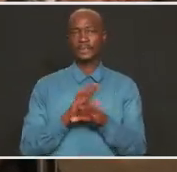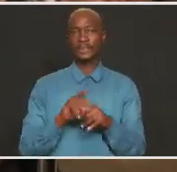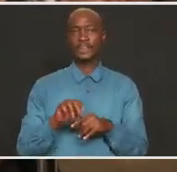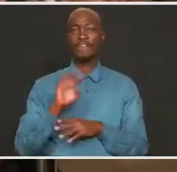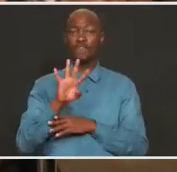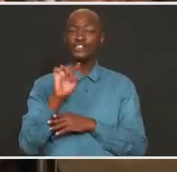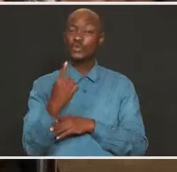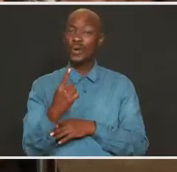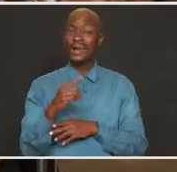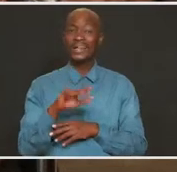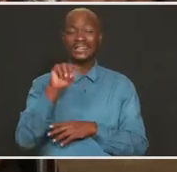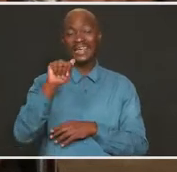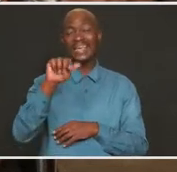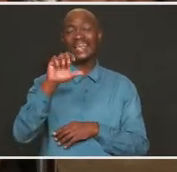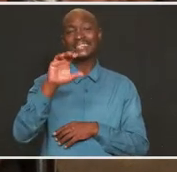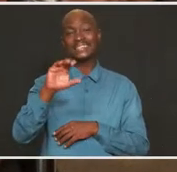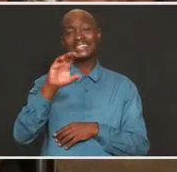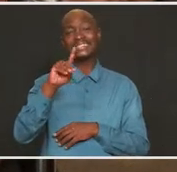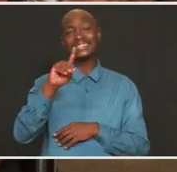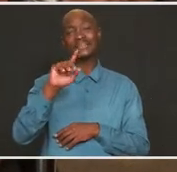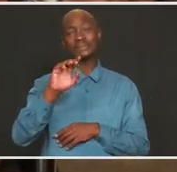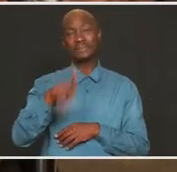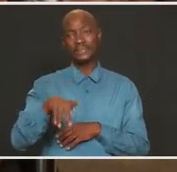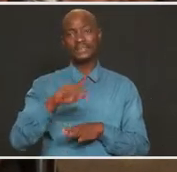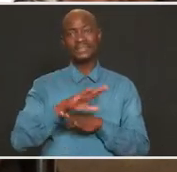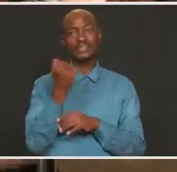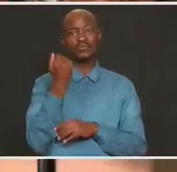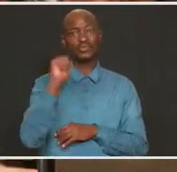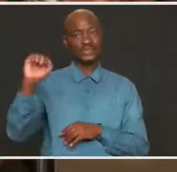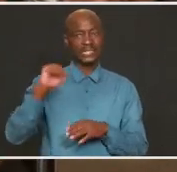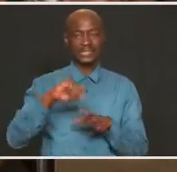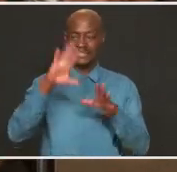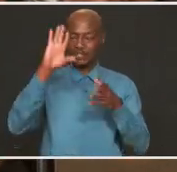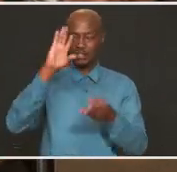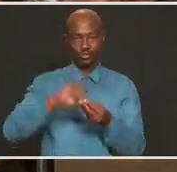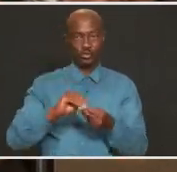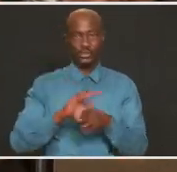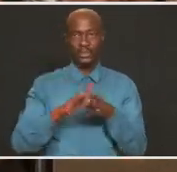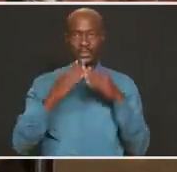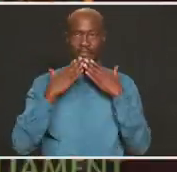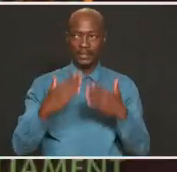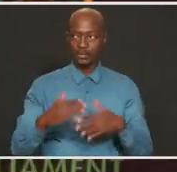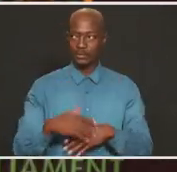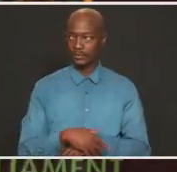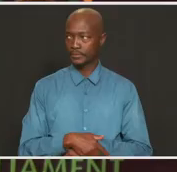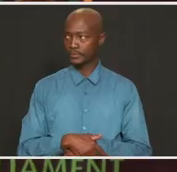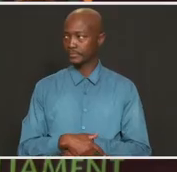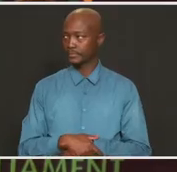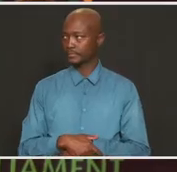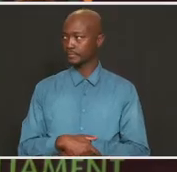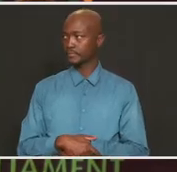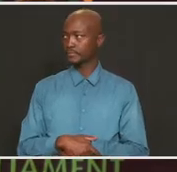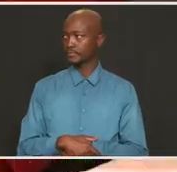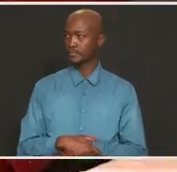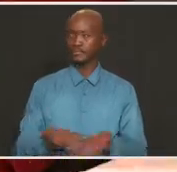41 the acdp rejects the spellable in its totality thank you